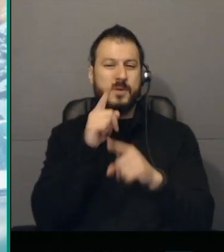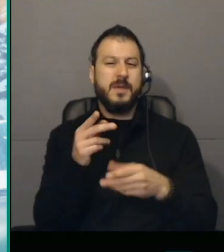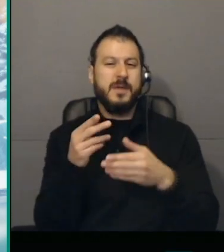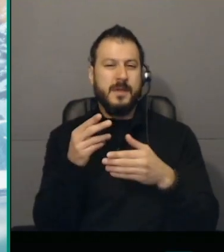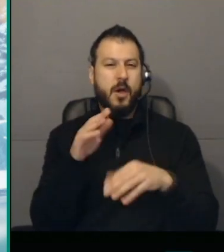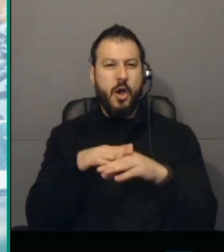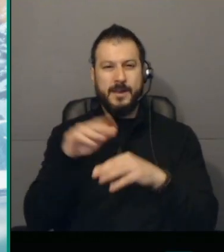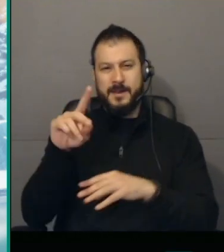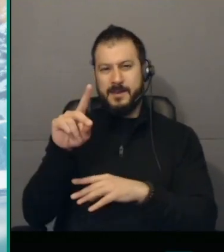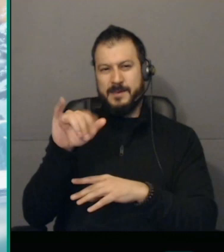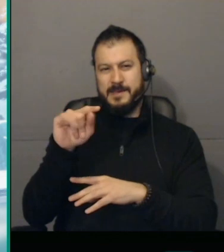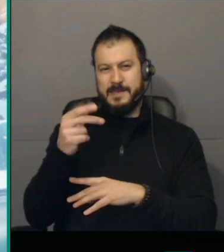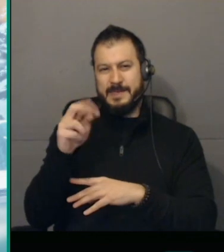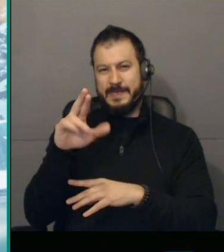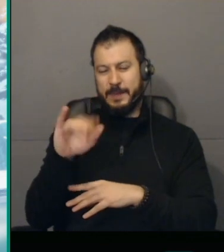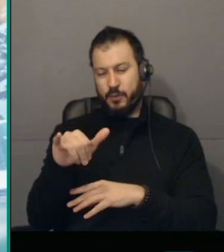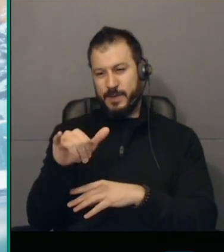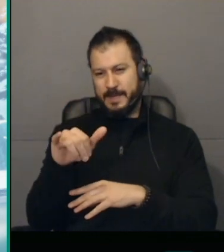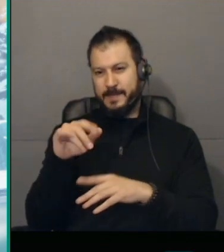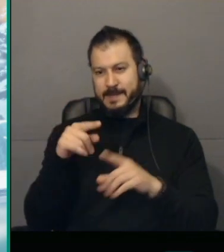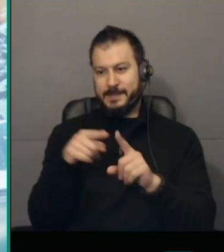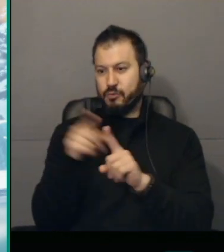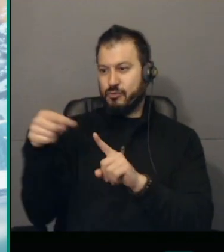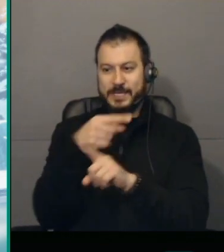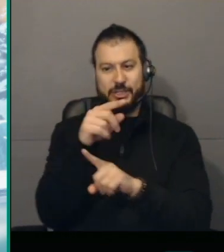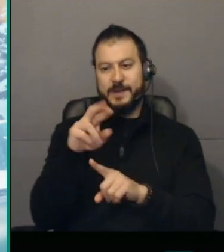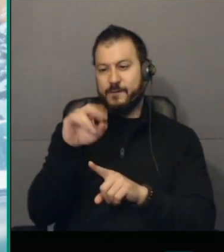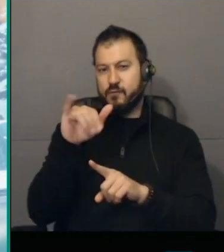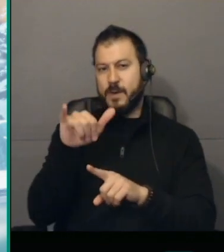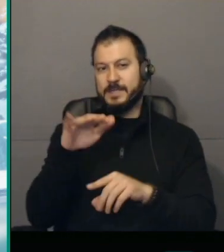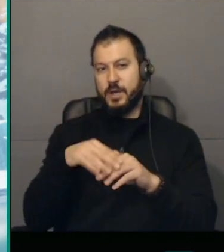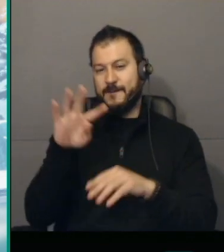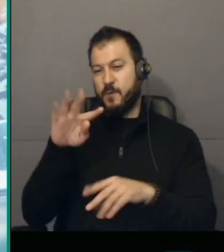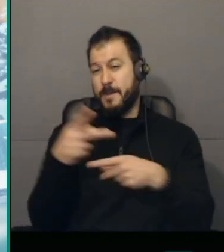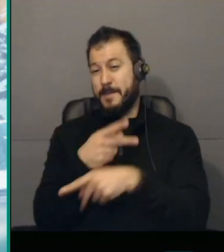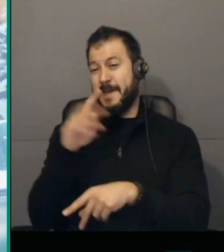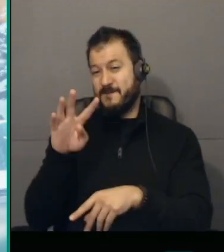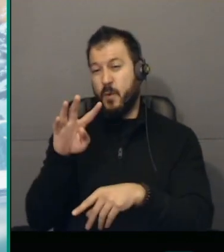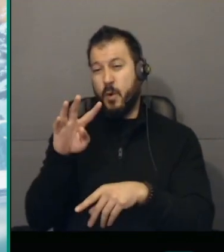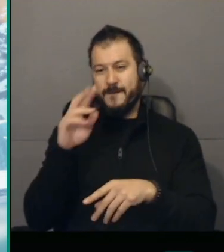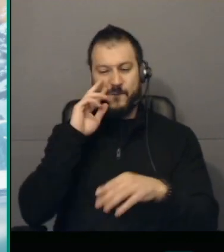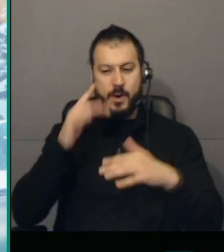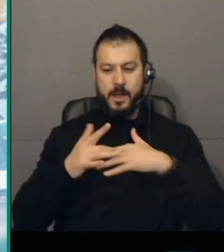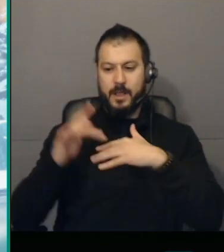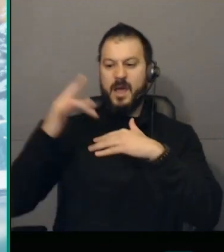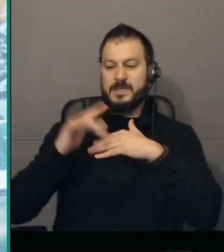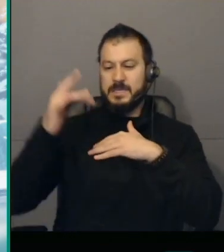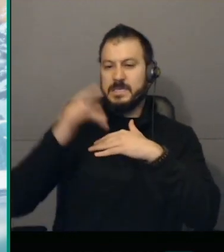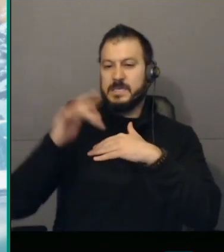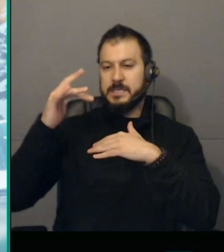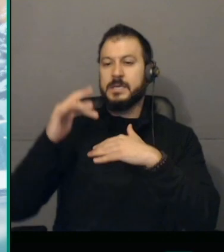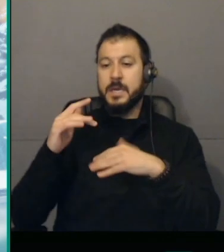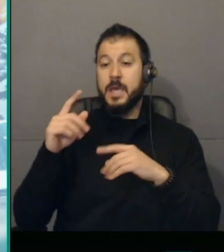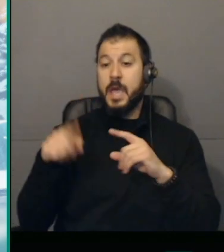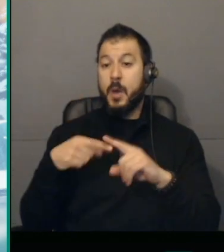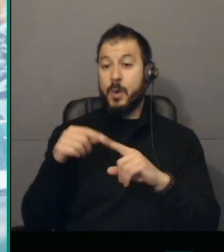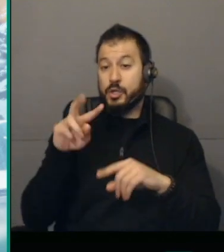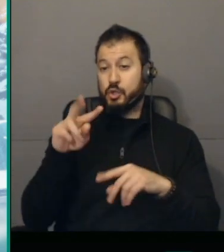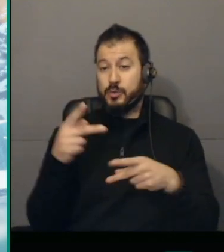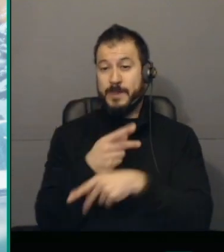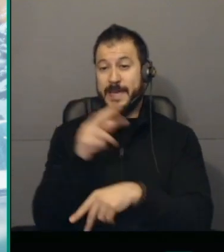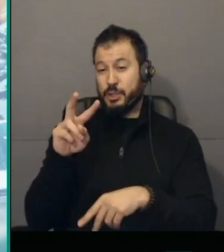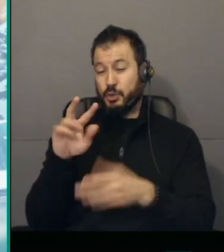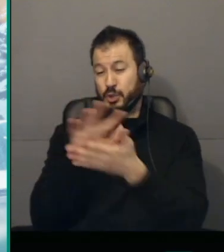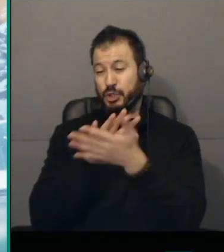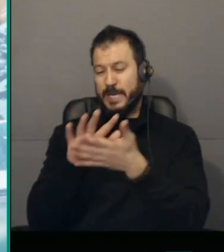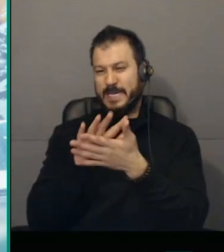relies on dithering the direction of rays within a 4x4 pixel block to handle glossy reflections. And when 2x2 shading rate was